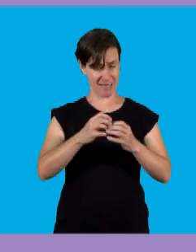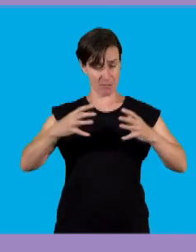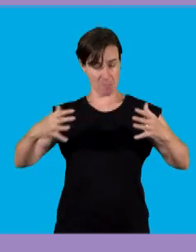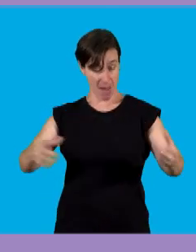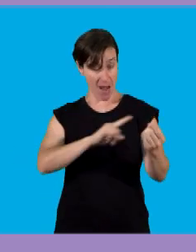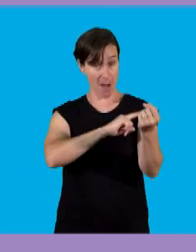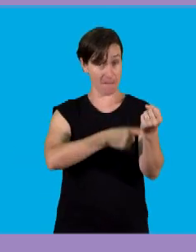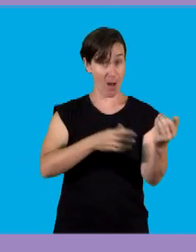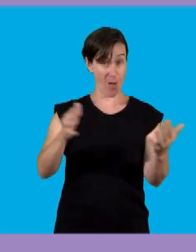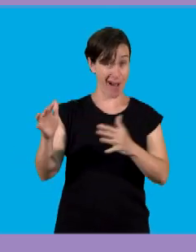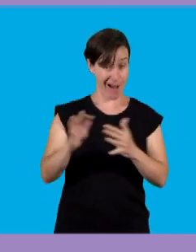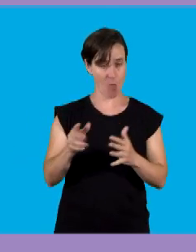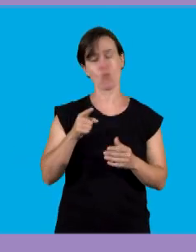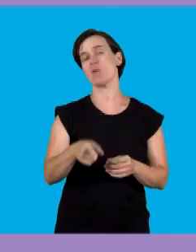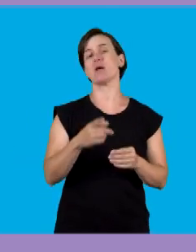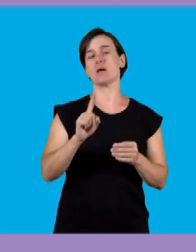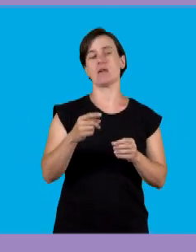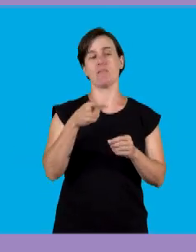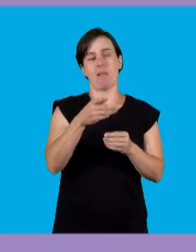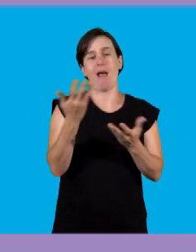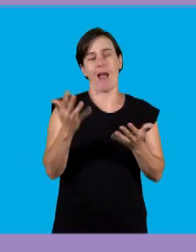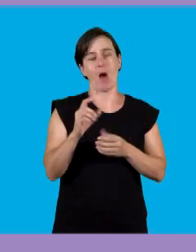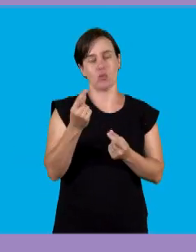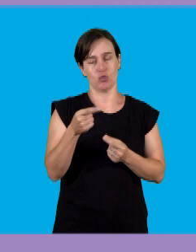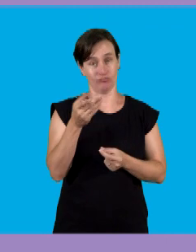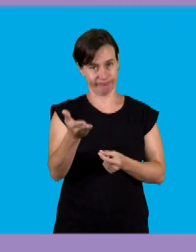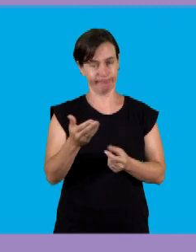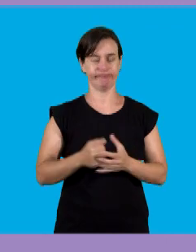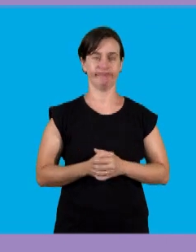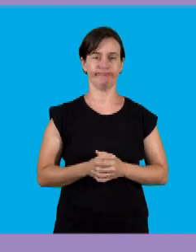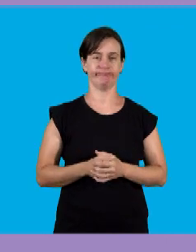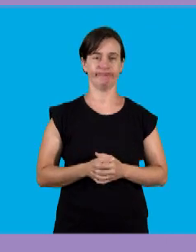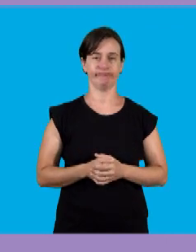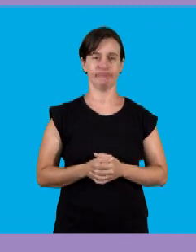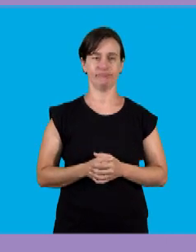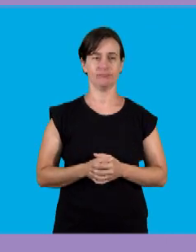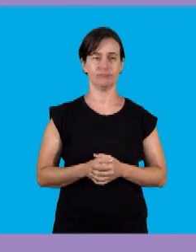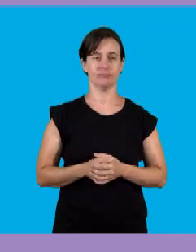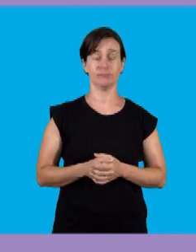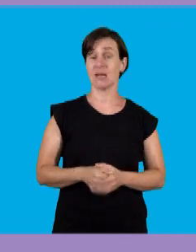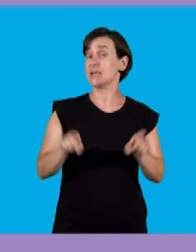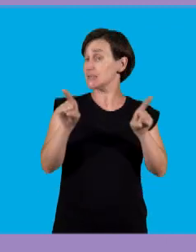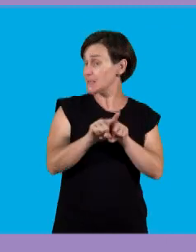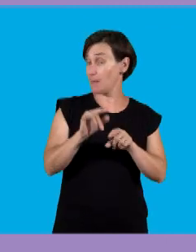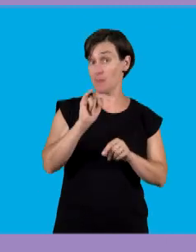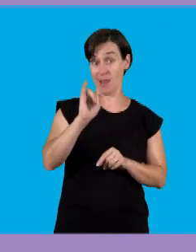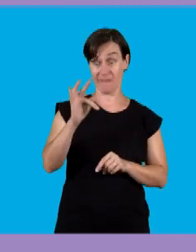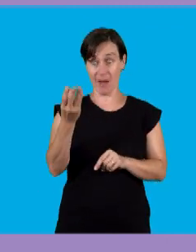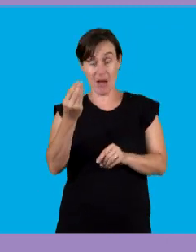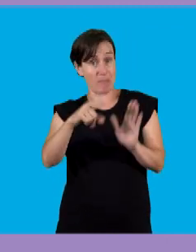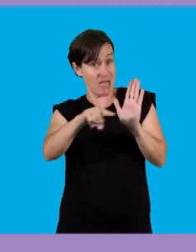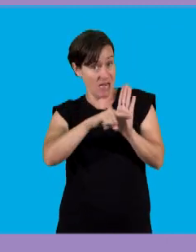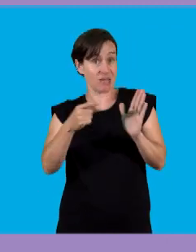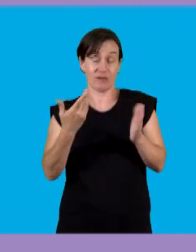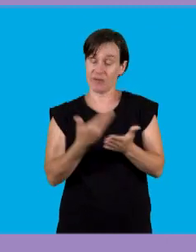And of course, you can go ahead and calculate that. And let's not forget that this also applies to our negative numbers as